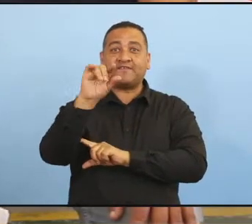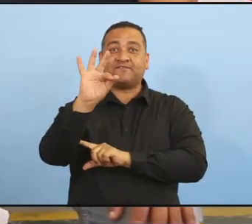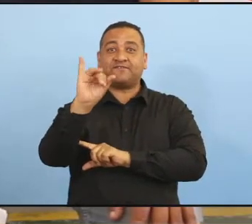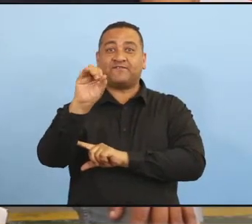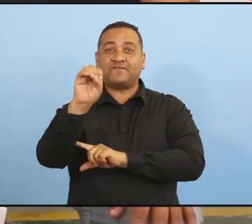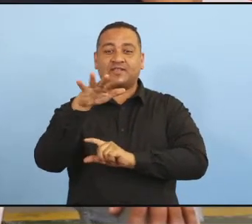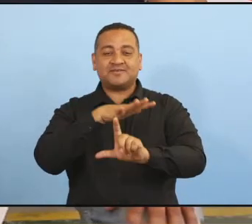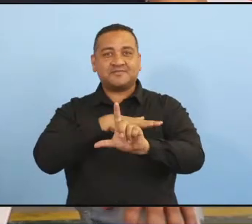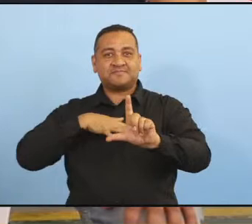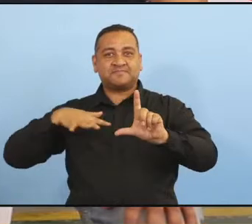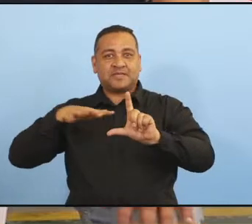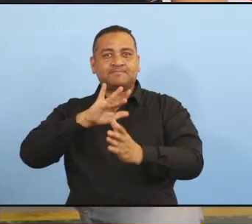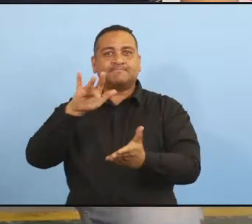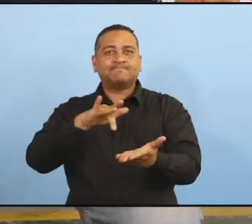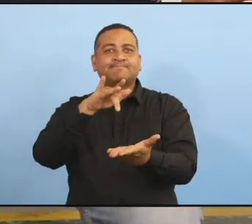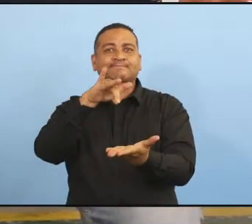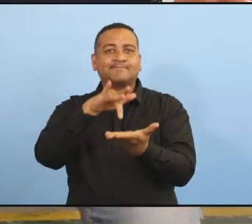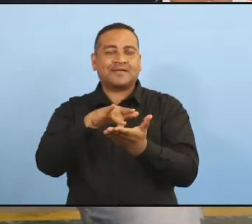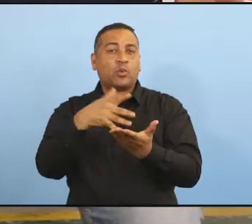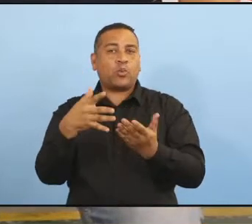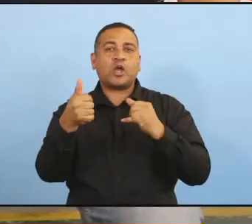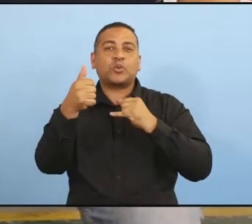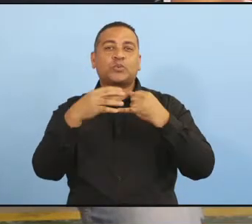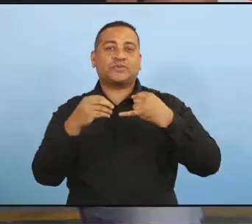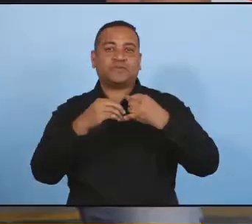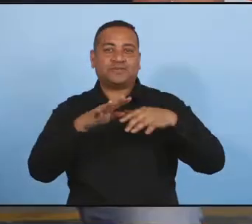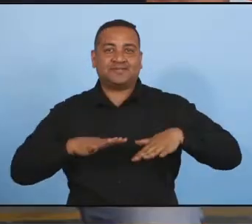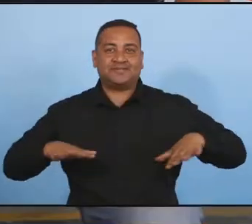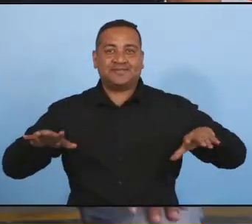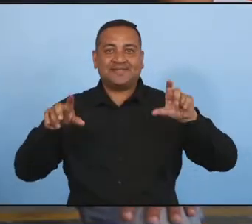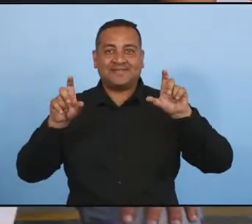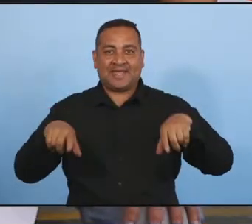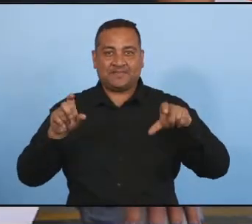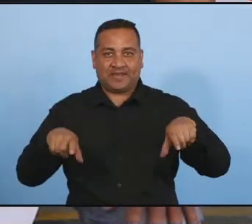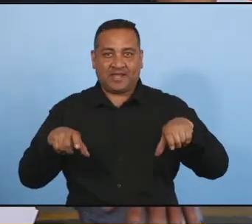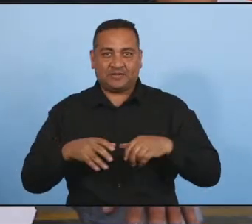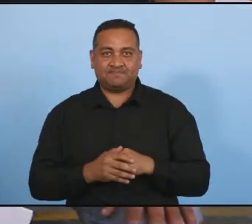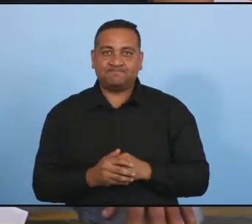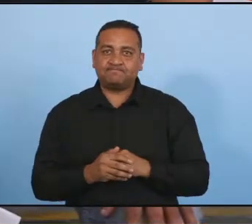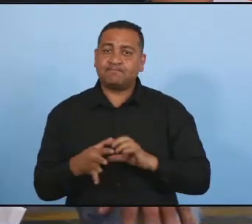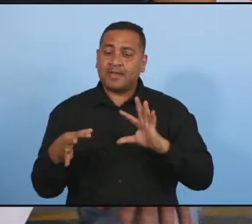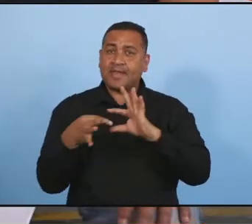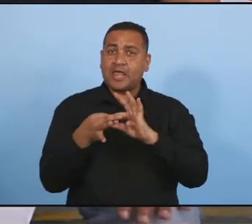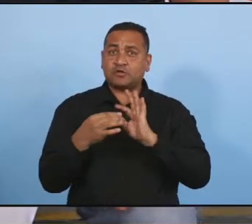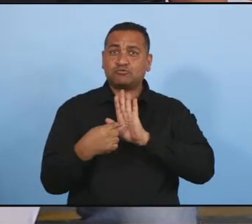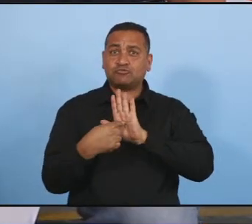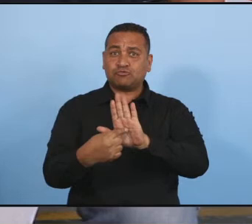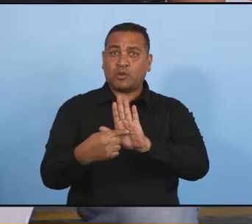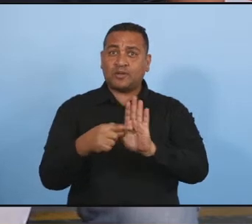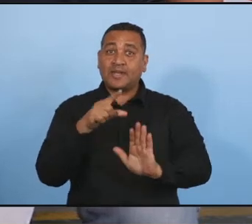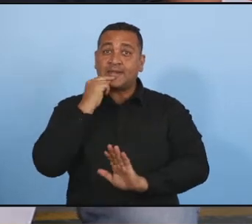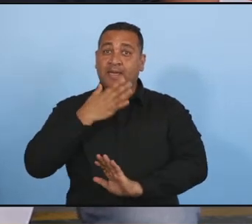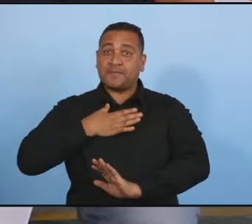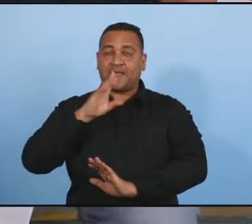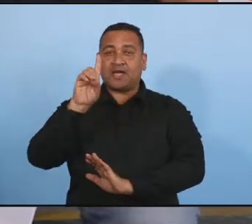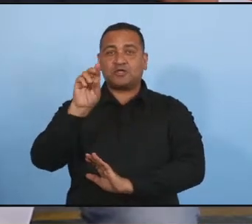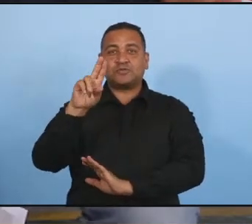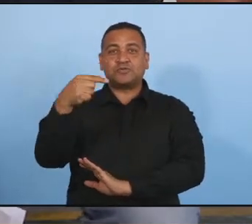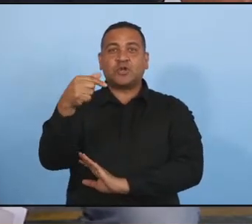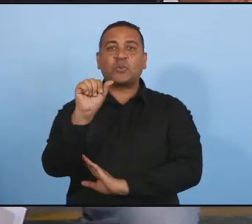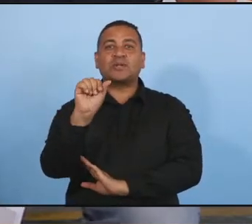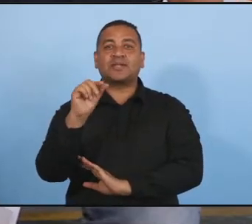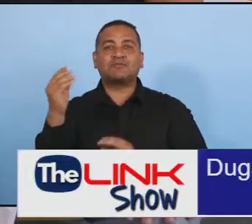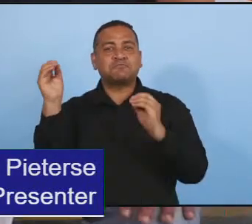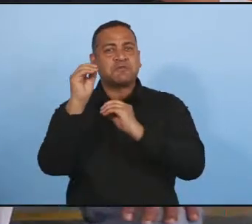of Goodwood here in Cape Town, and the Northlink Wingfield campus. Now, my name is Dougal. Good afternoon. Thank you very much for watching it. You